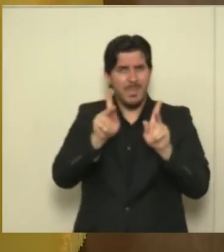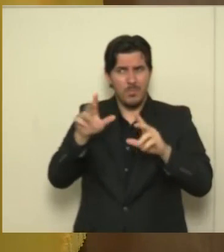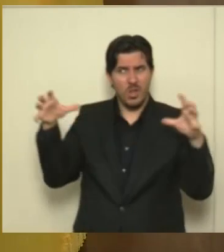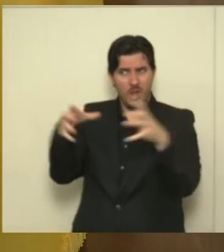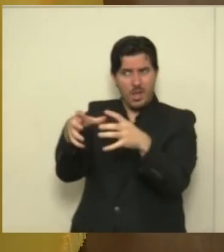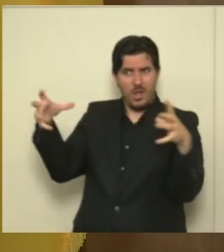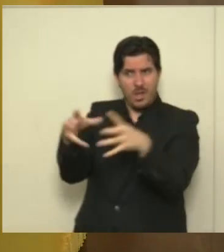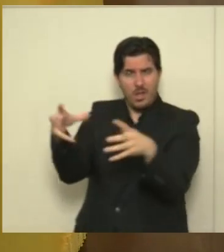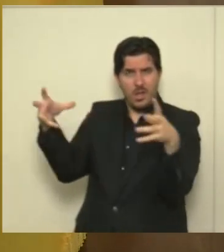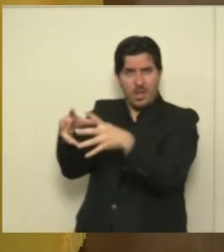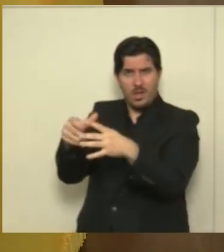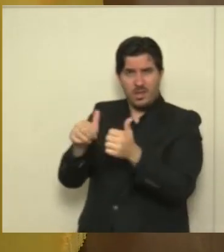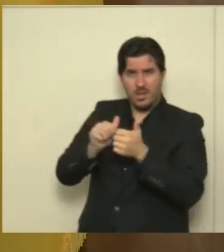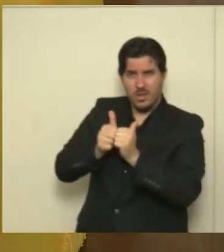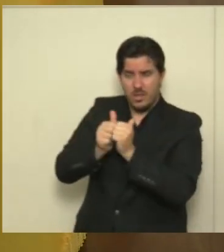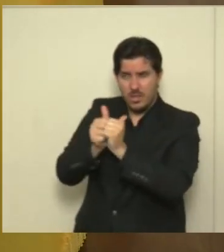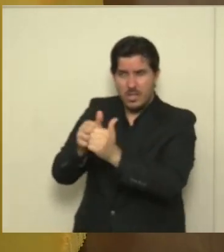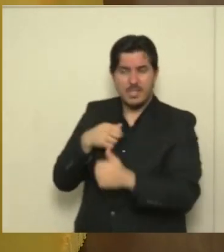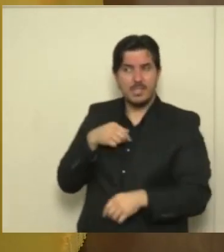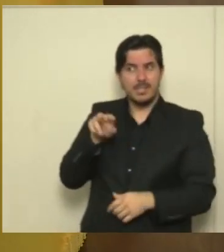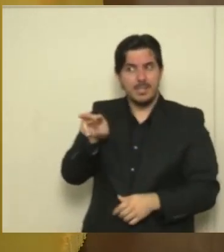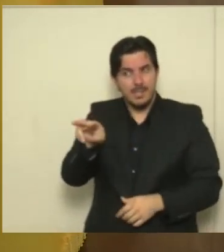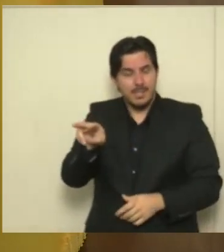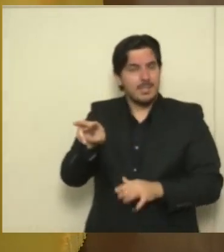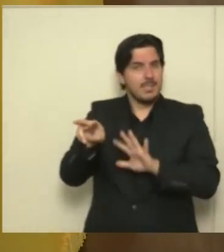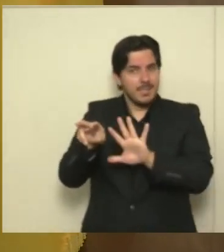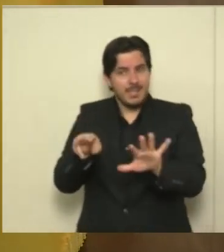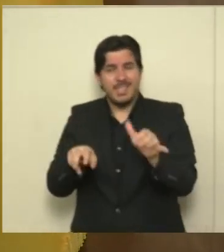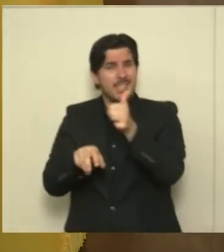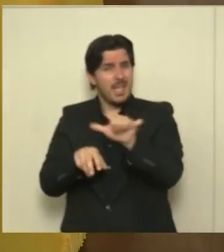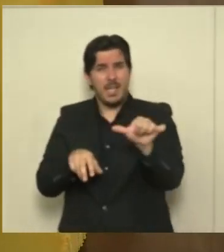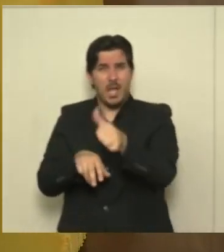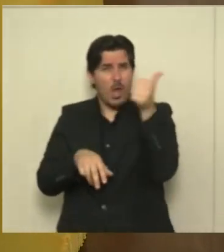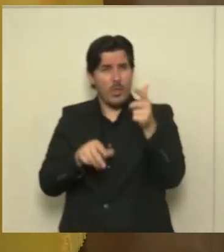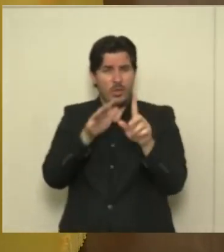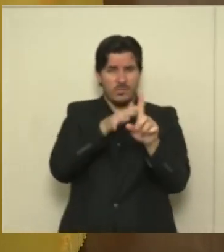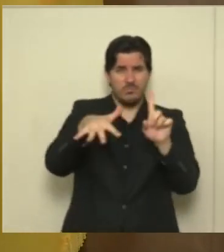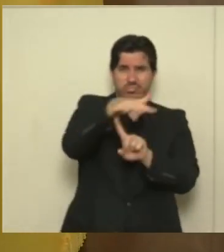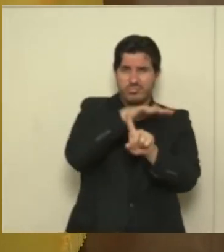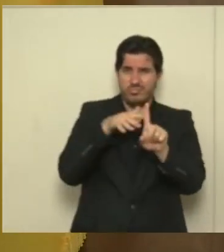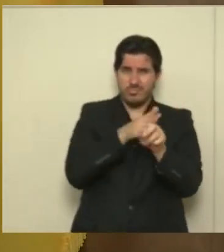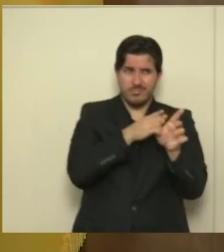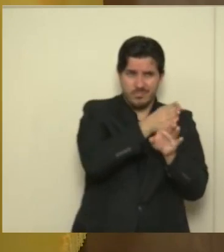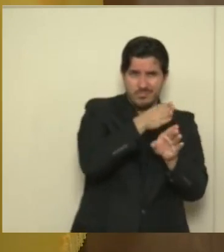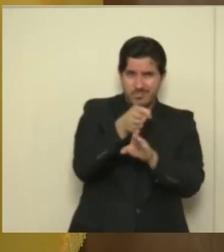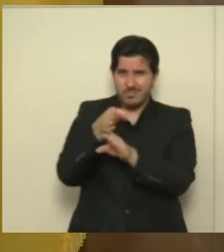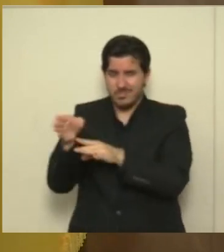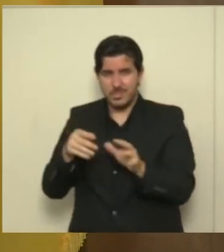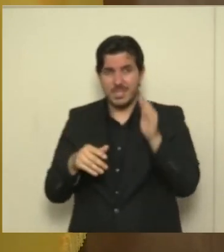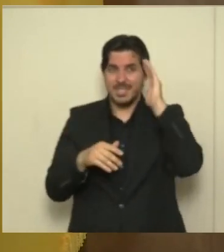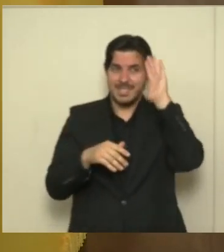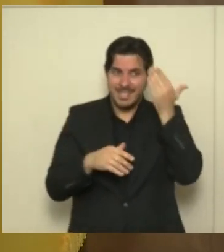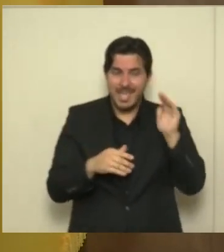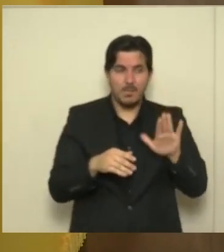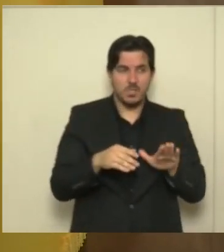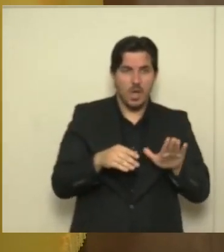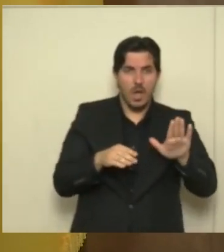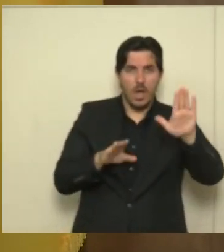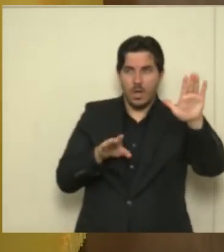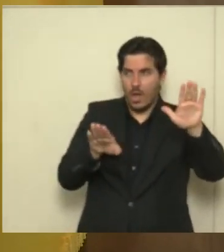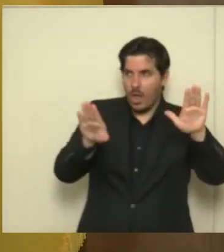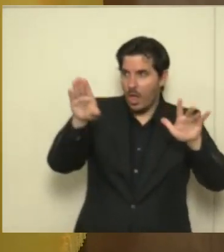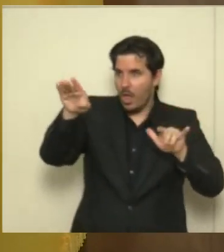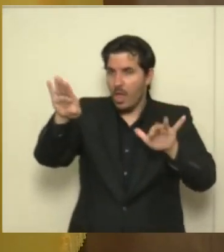and non-COVID safe practices in any number of environments seem to be on the rise over the